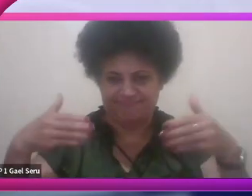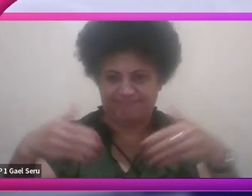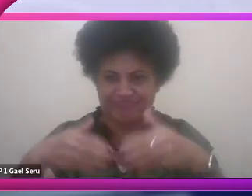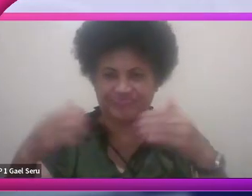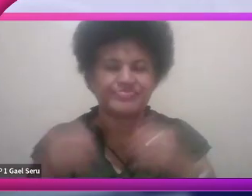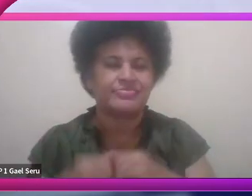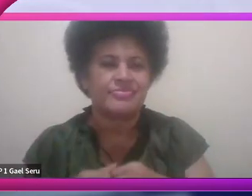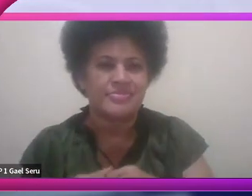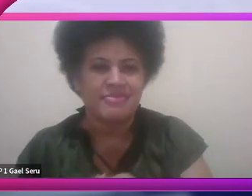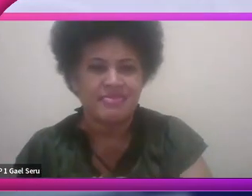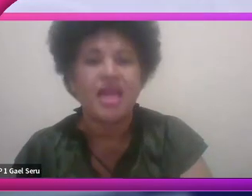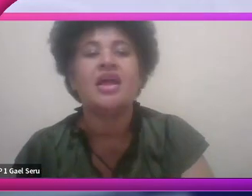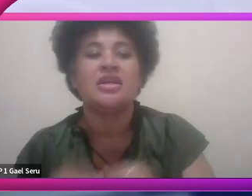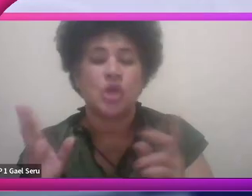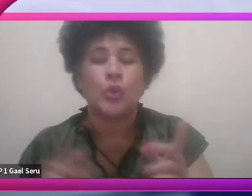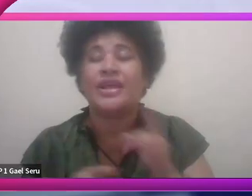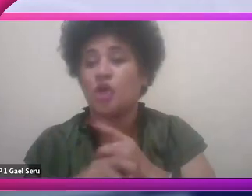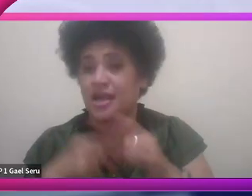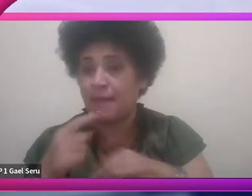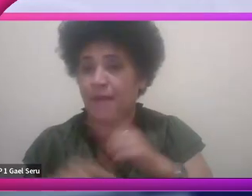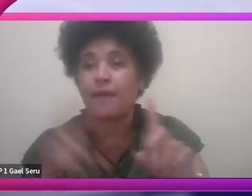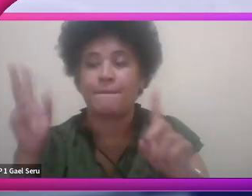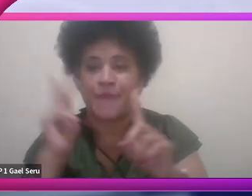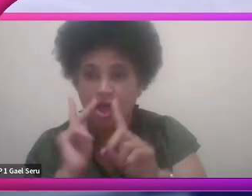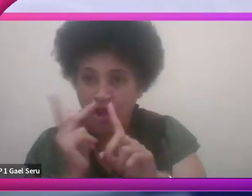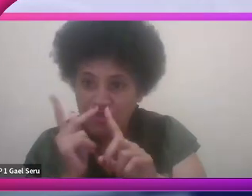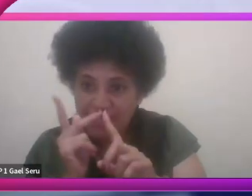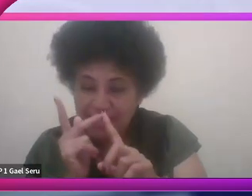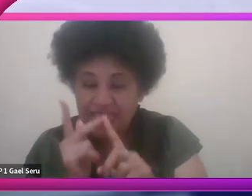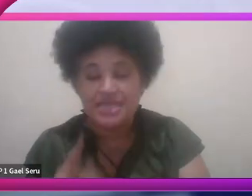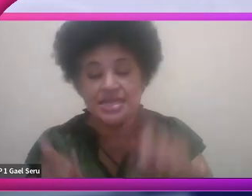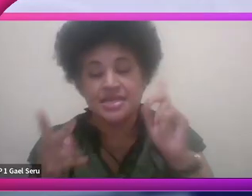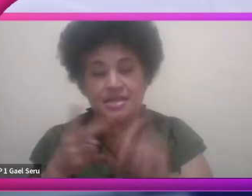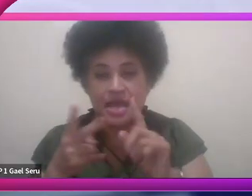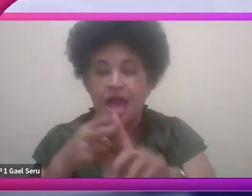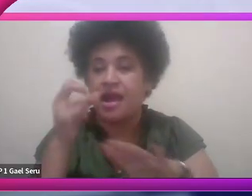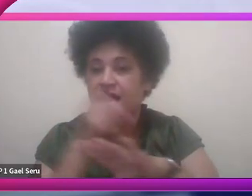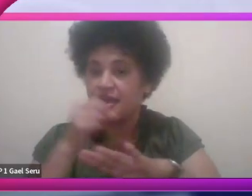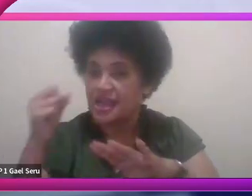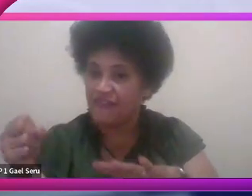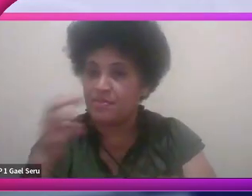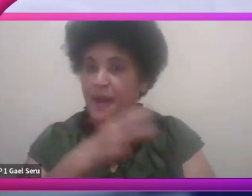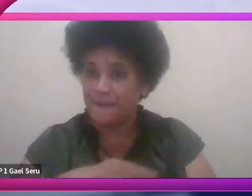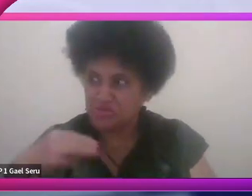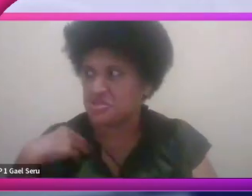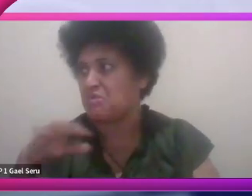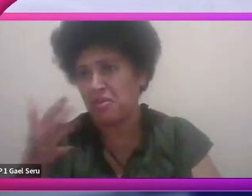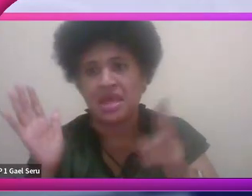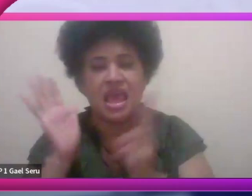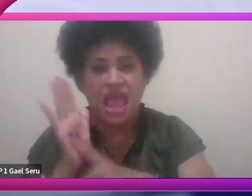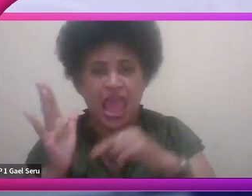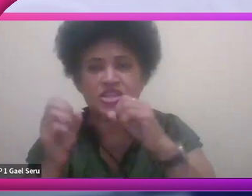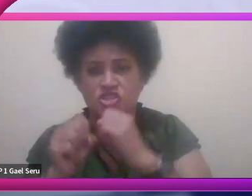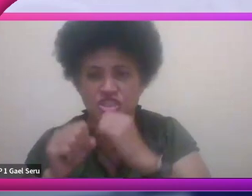be priorities that I'm talking about, the government ministry, or maybe the NGO, all of us, they are not